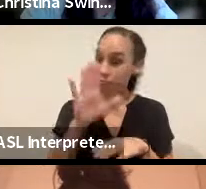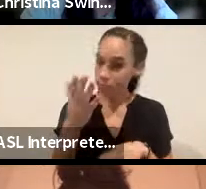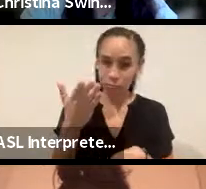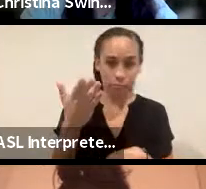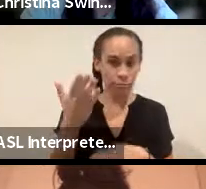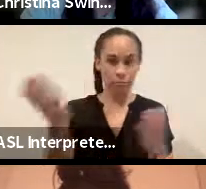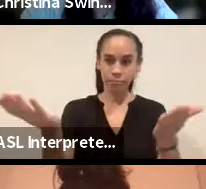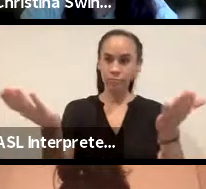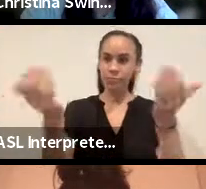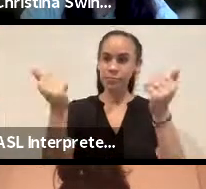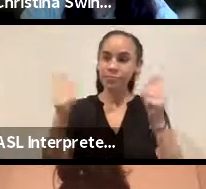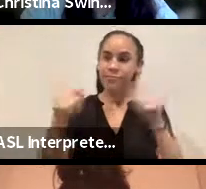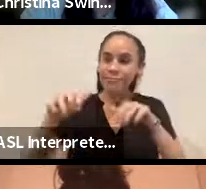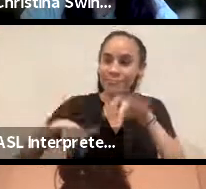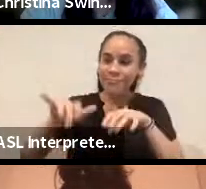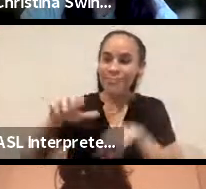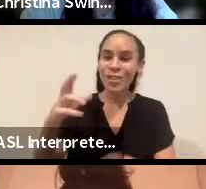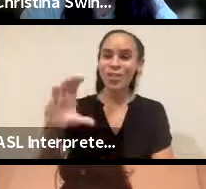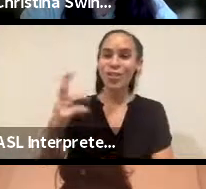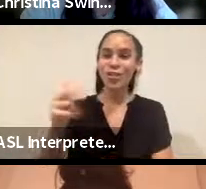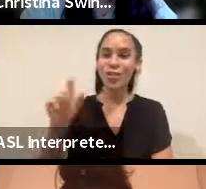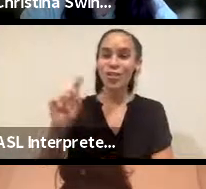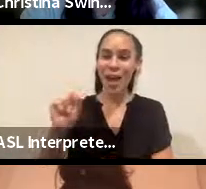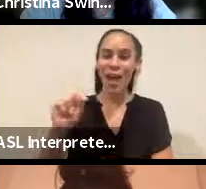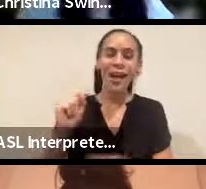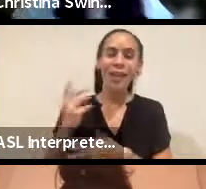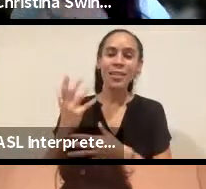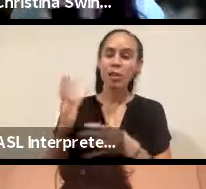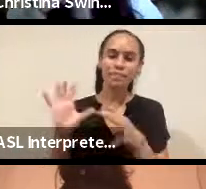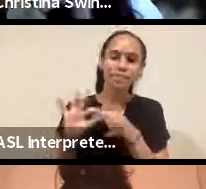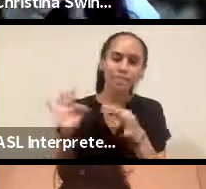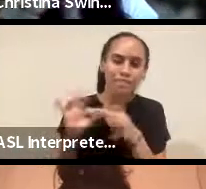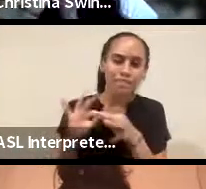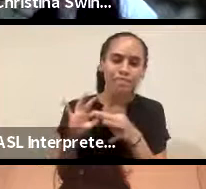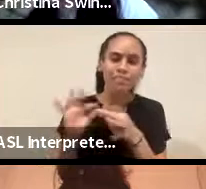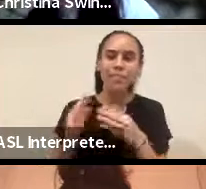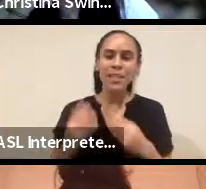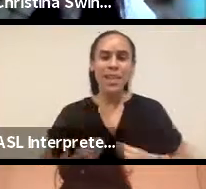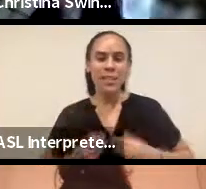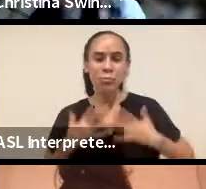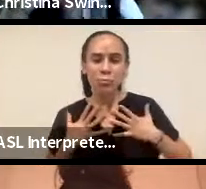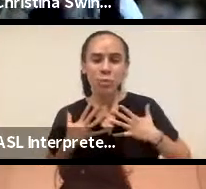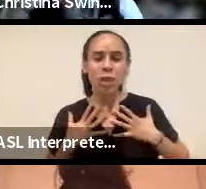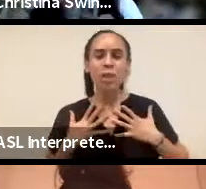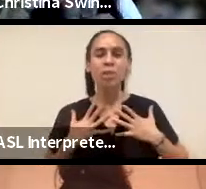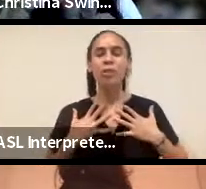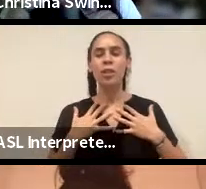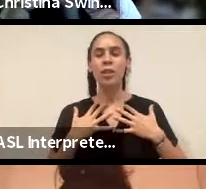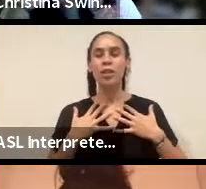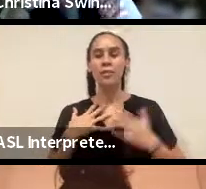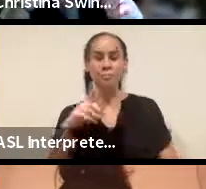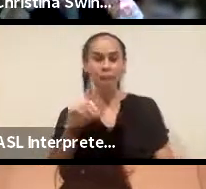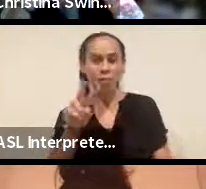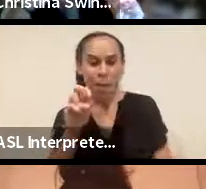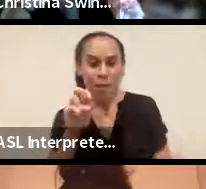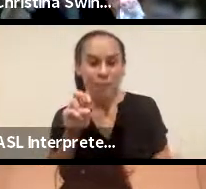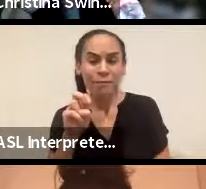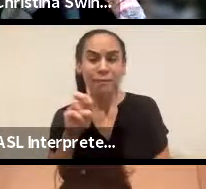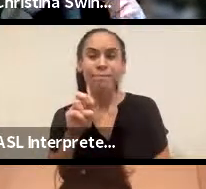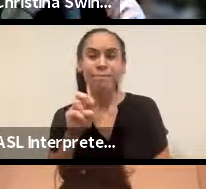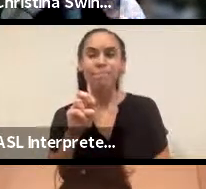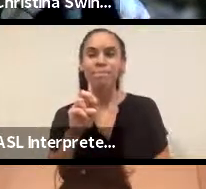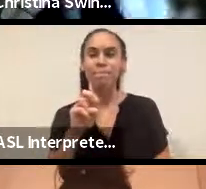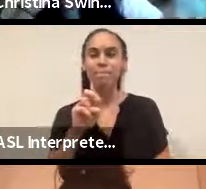board to share some words of inspiration with Melinda, share some love with Melinda, share